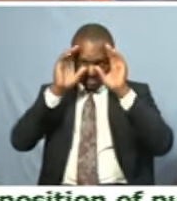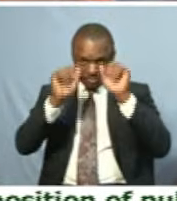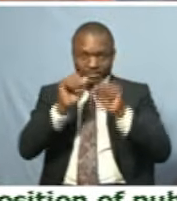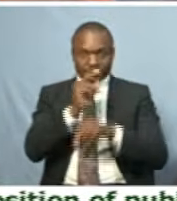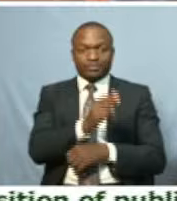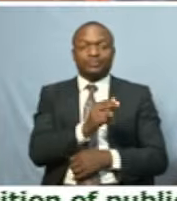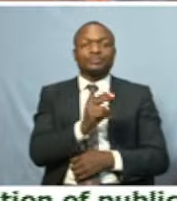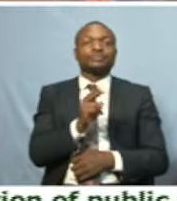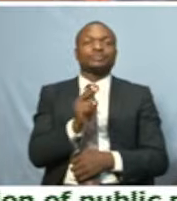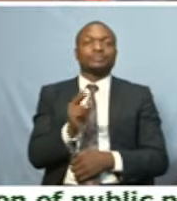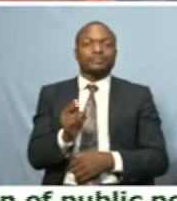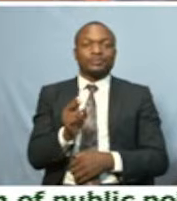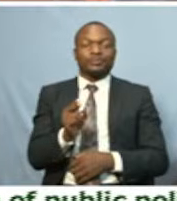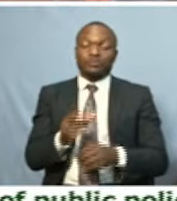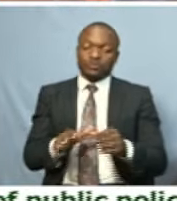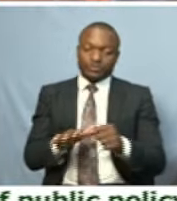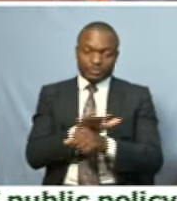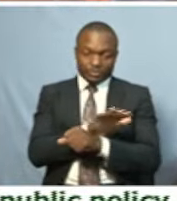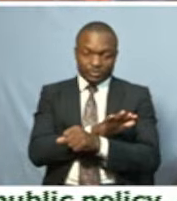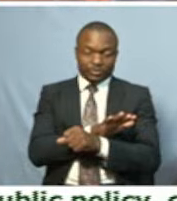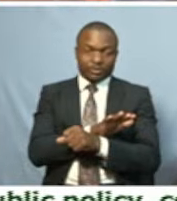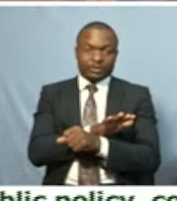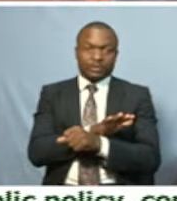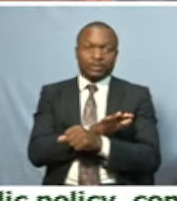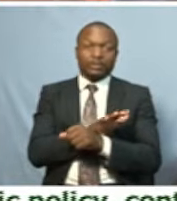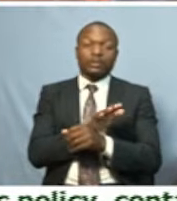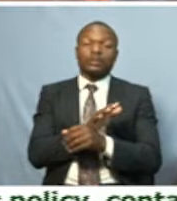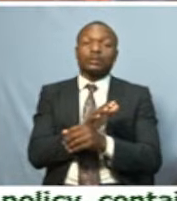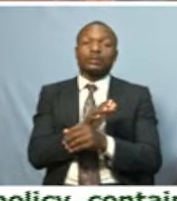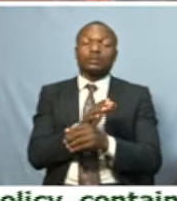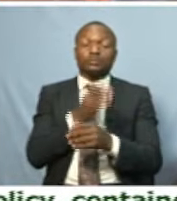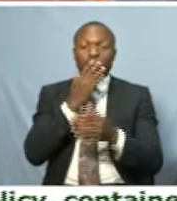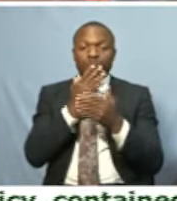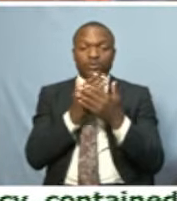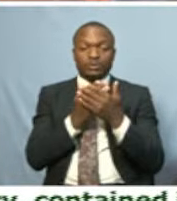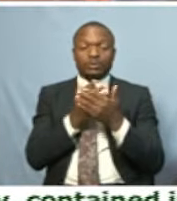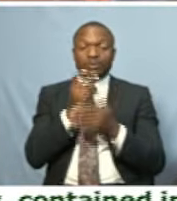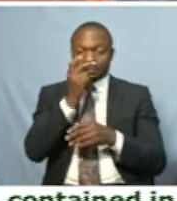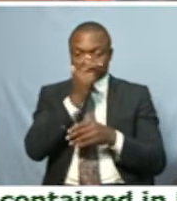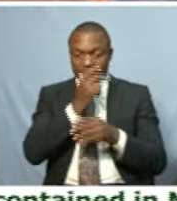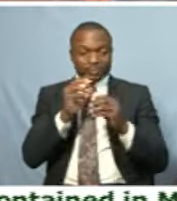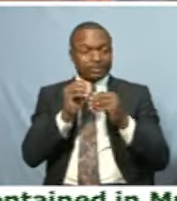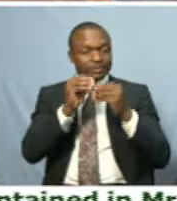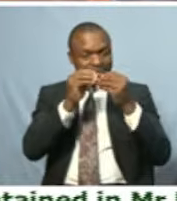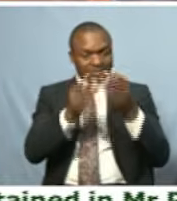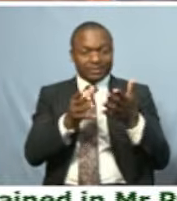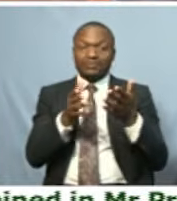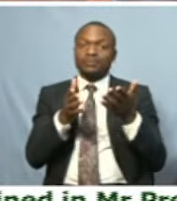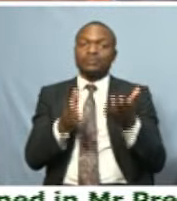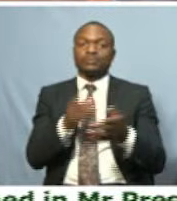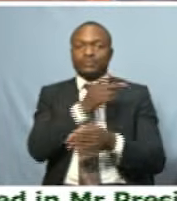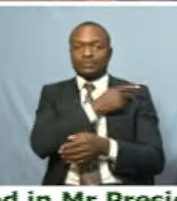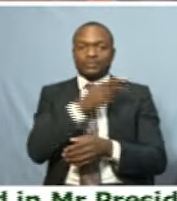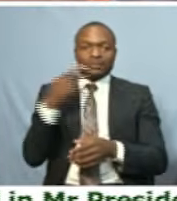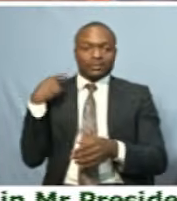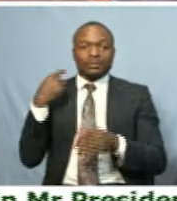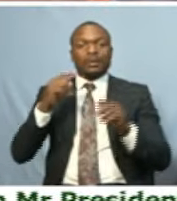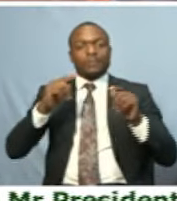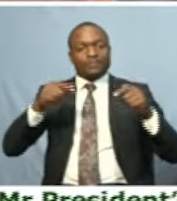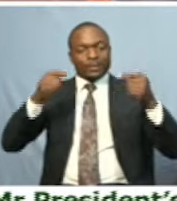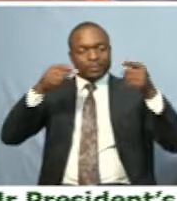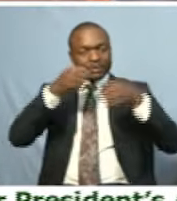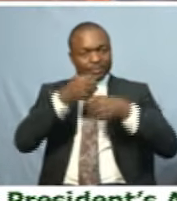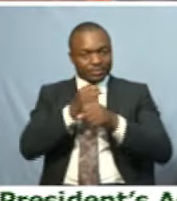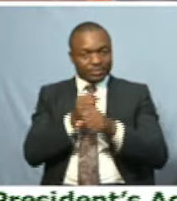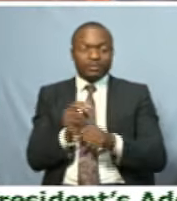Hichilema, for the comprehensive and insightful address delivered to this August House on the progress made in